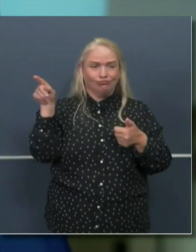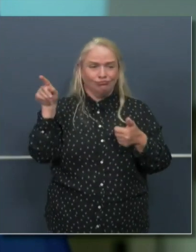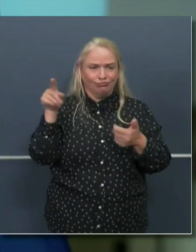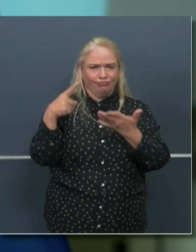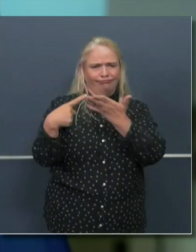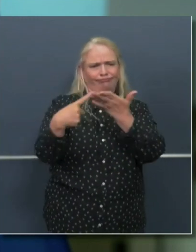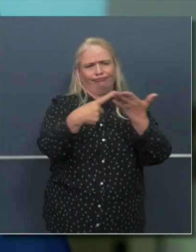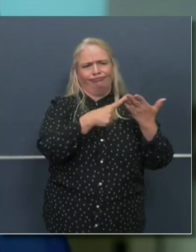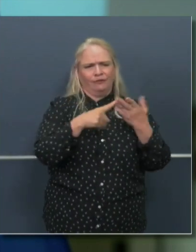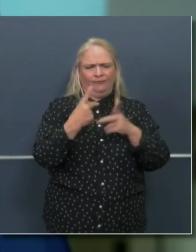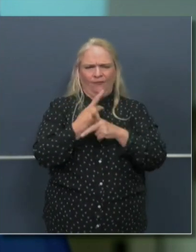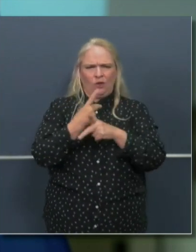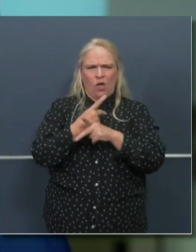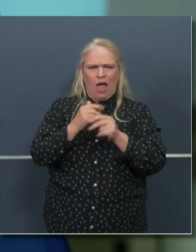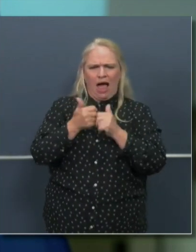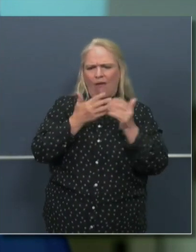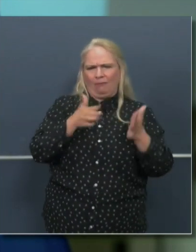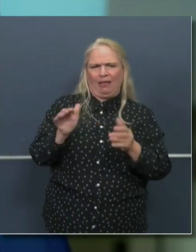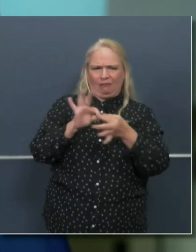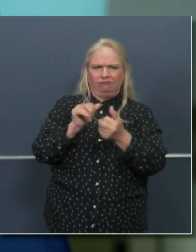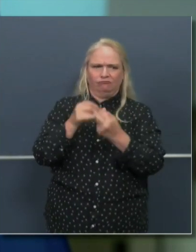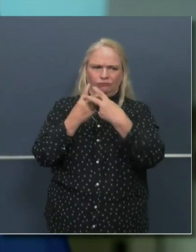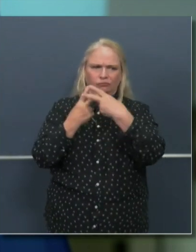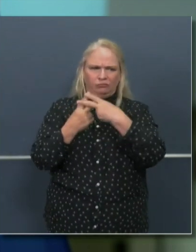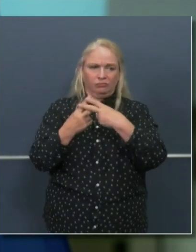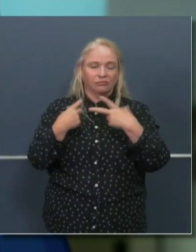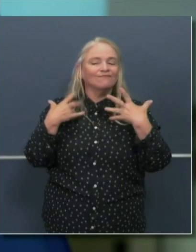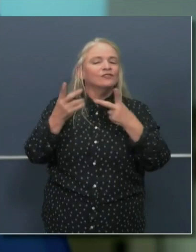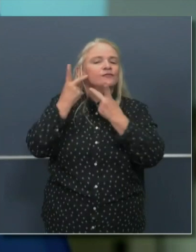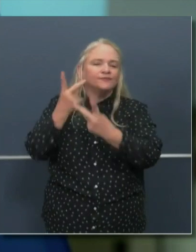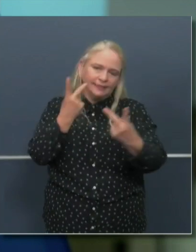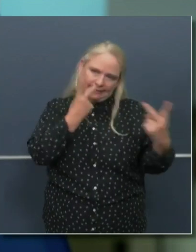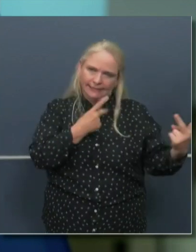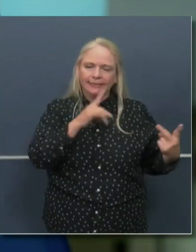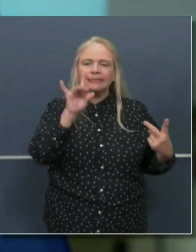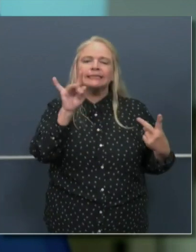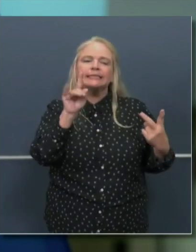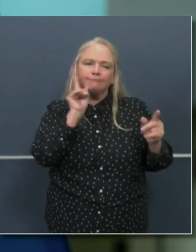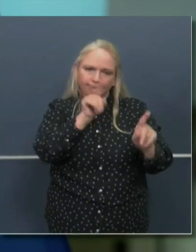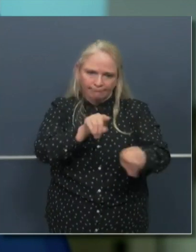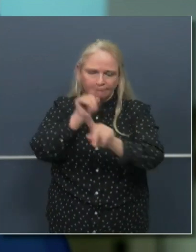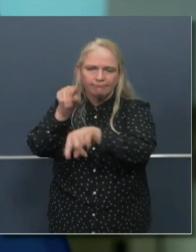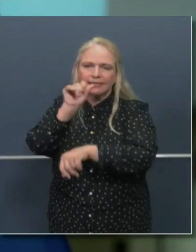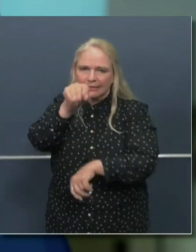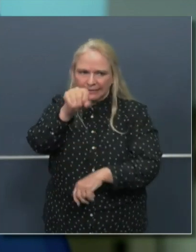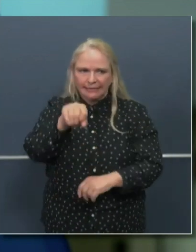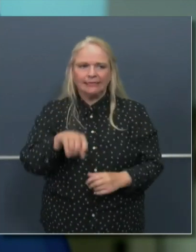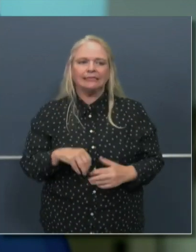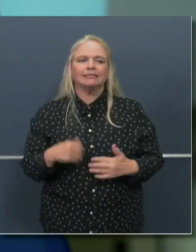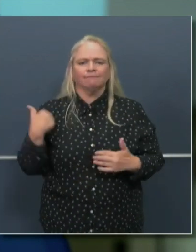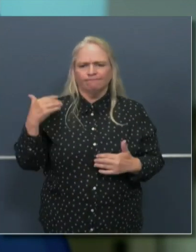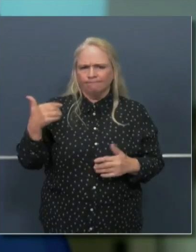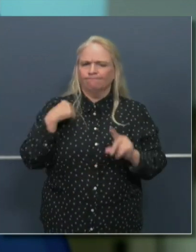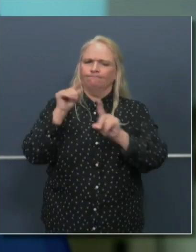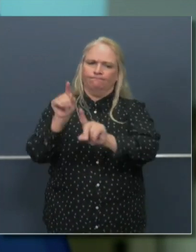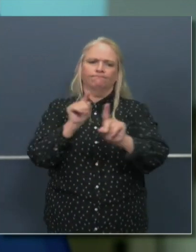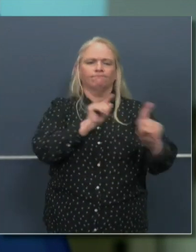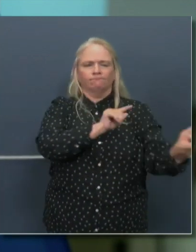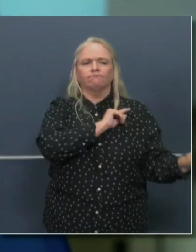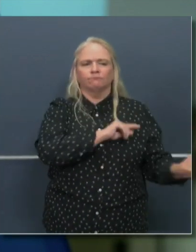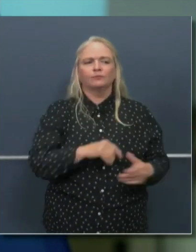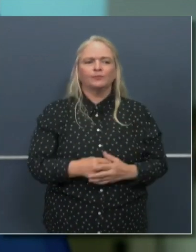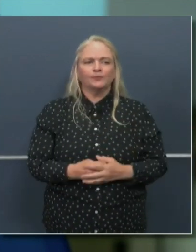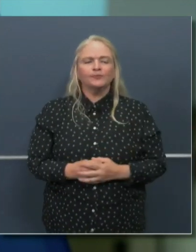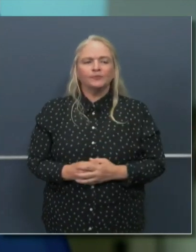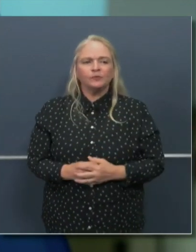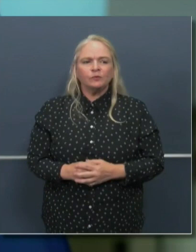on. But I've not been just visiting the prisons recently. I've been doing that on a consistent basis. It's been a cause, if you've been following me